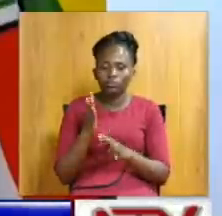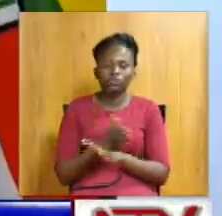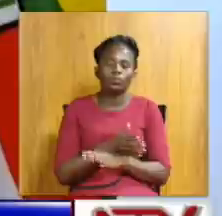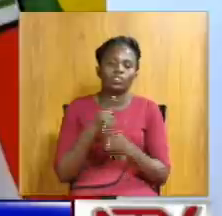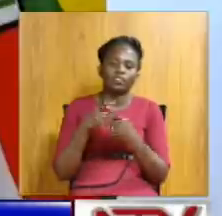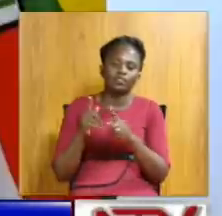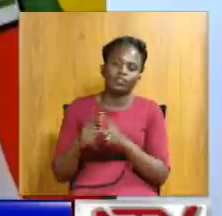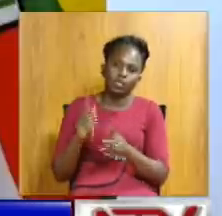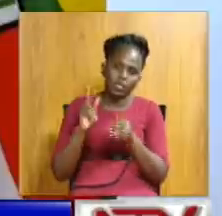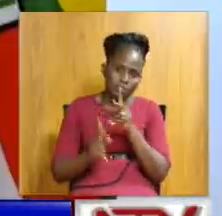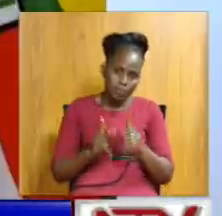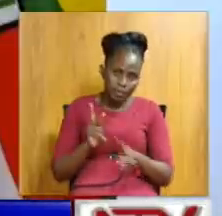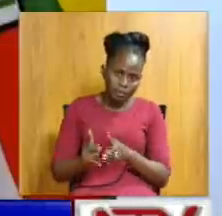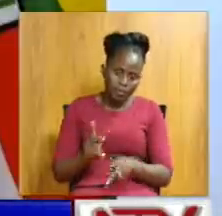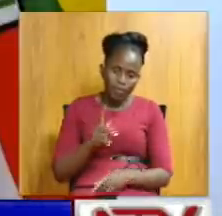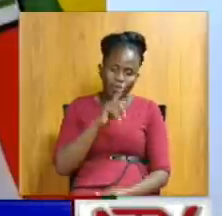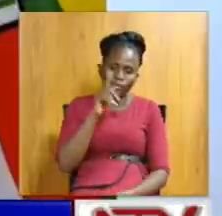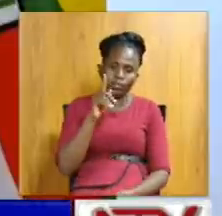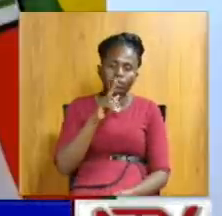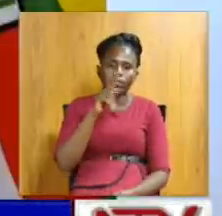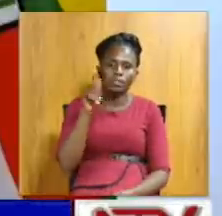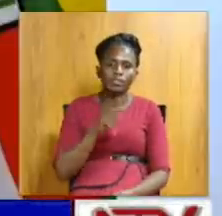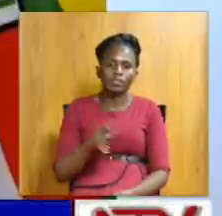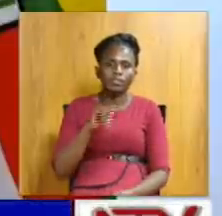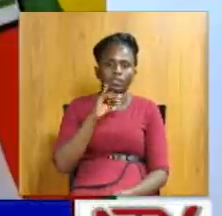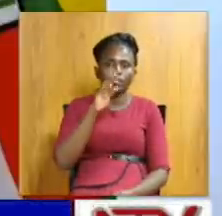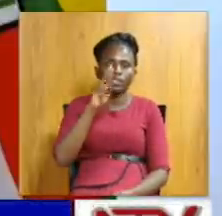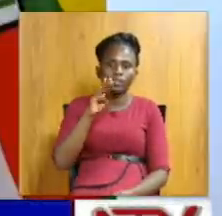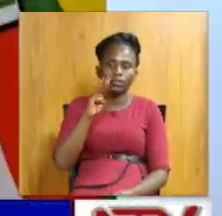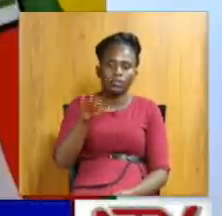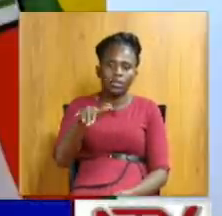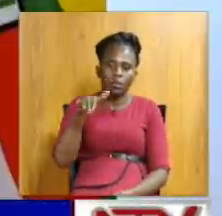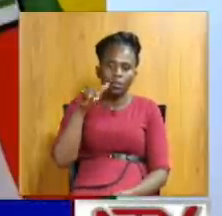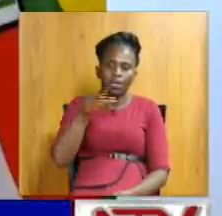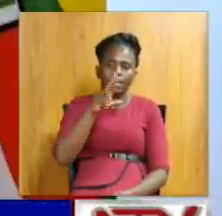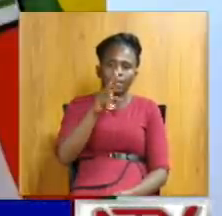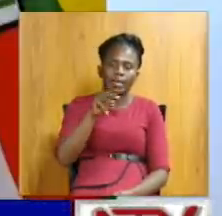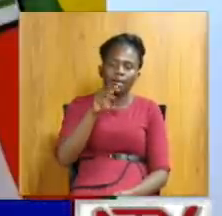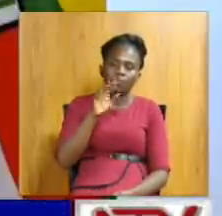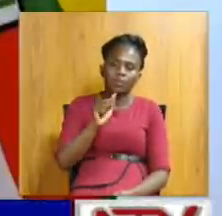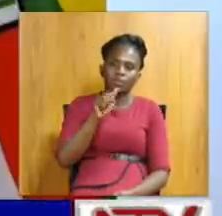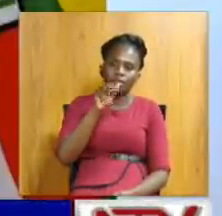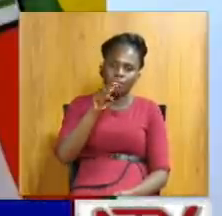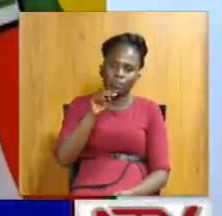Principe, Zimbabwe, which they were calling Rhodesia, Namibia, and South Africa,